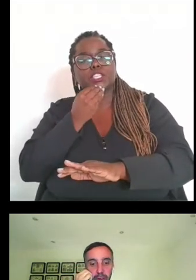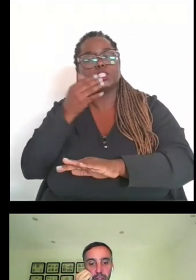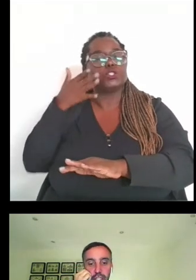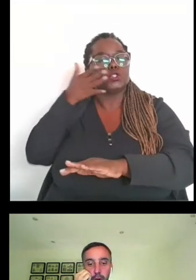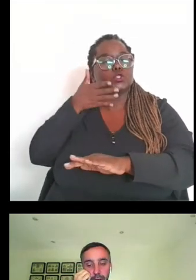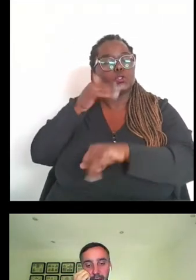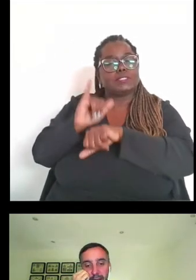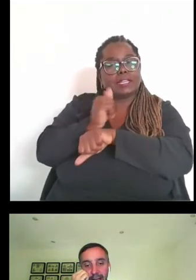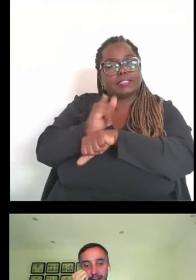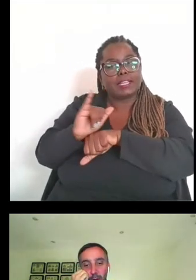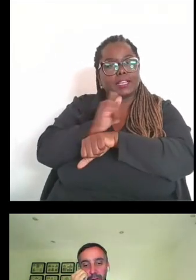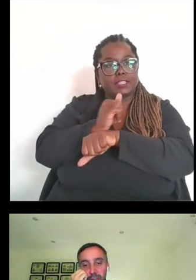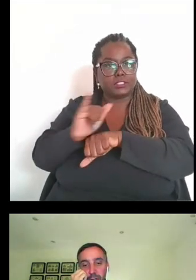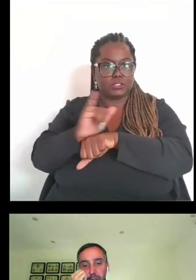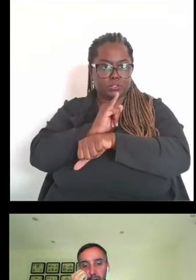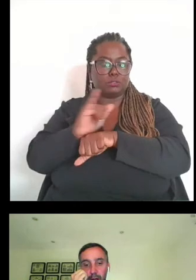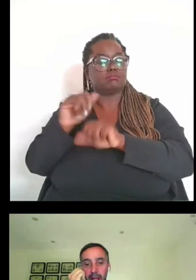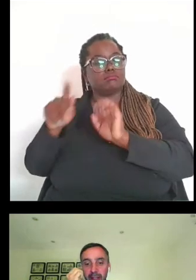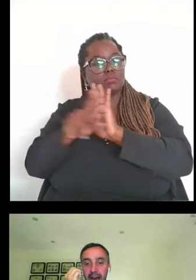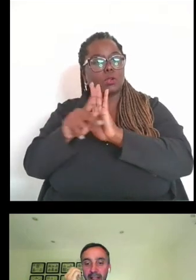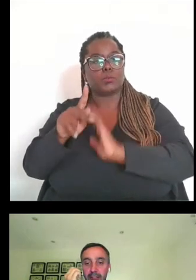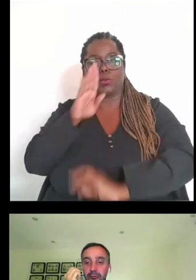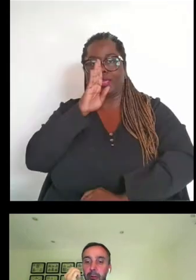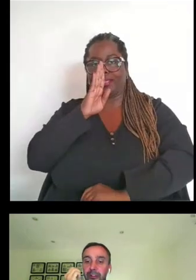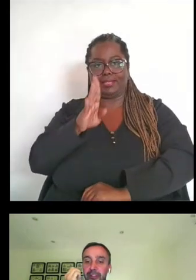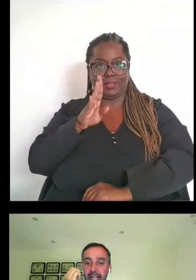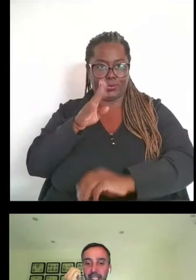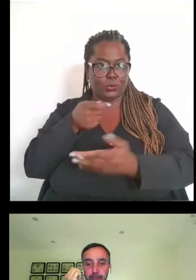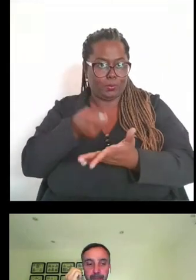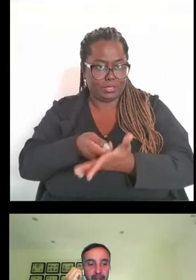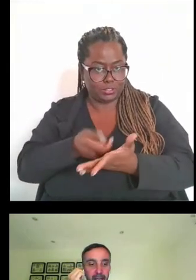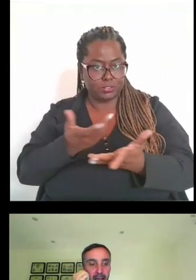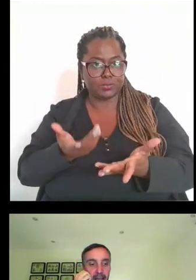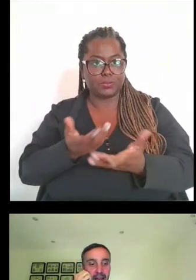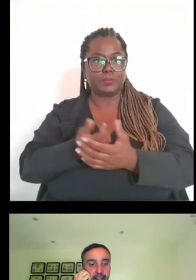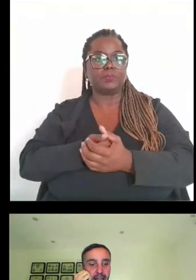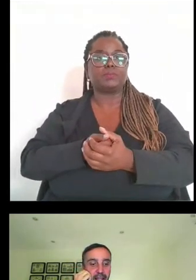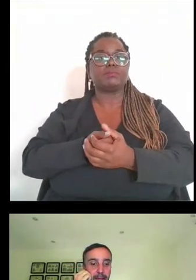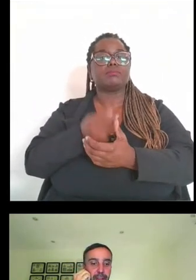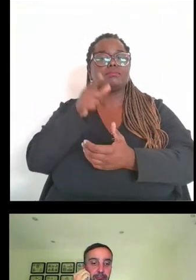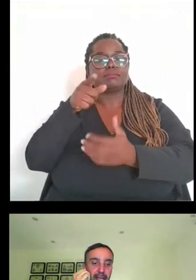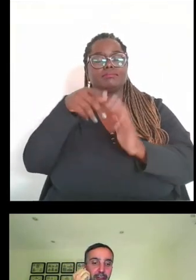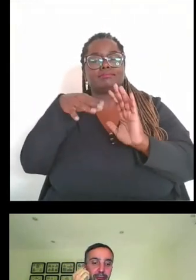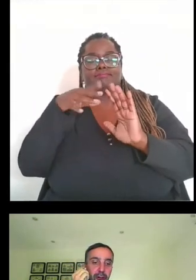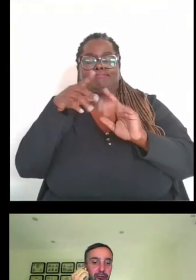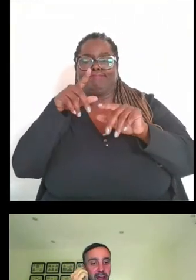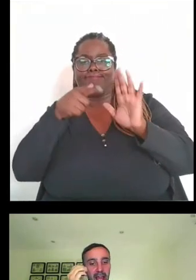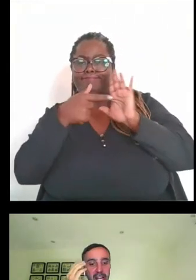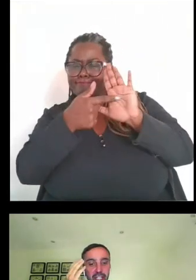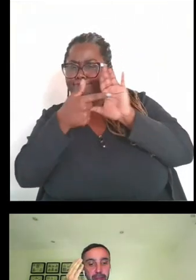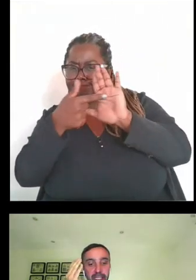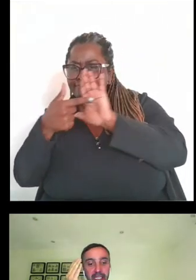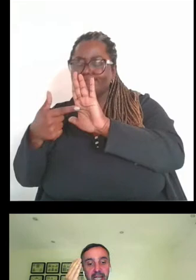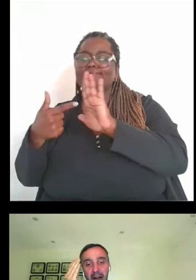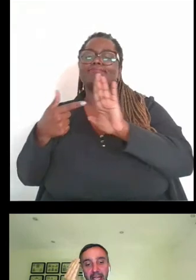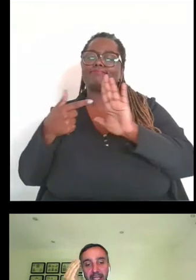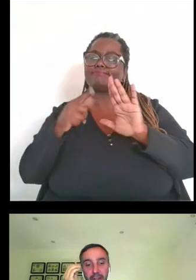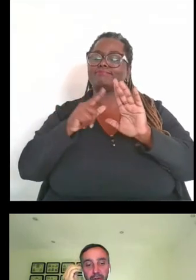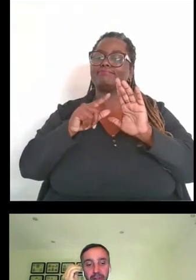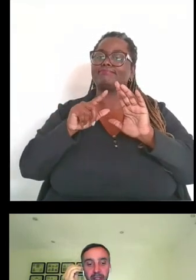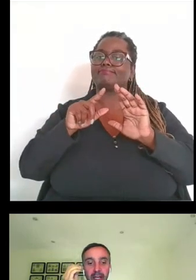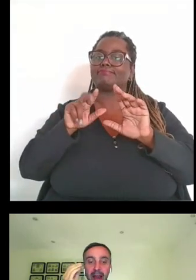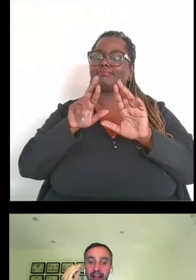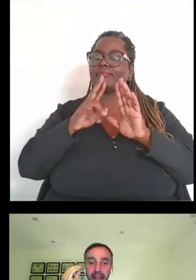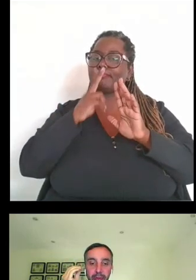which these Works were shown thus also took on a task of representation it has taken the perspective of LGBT